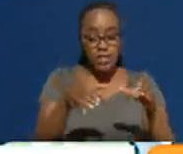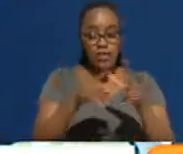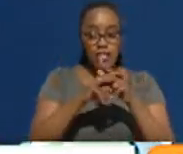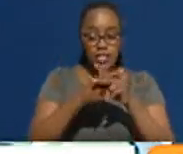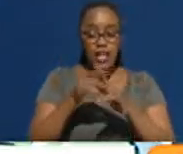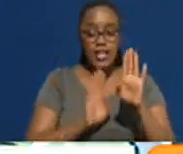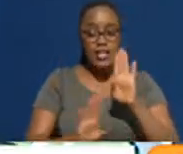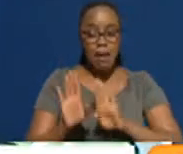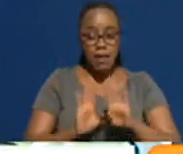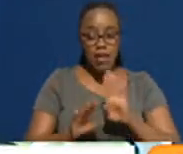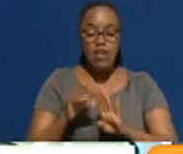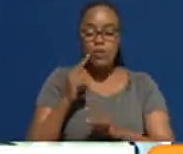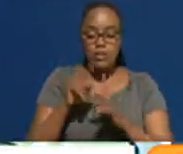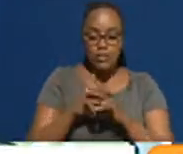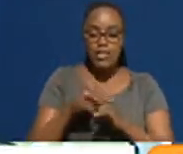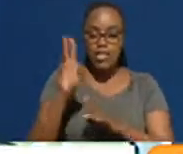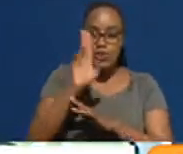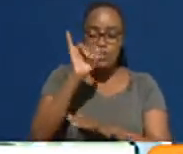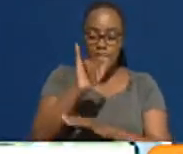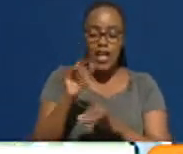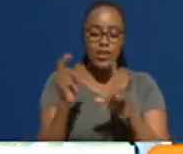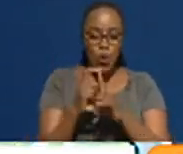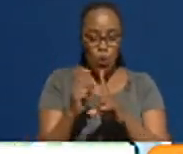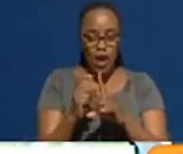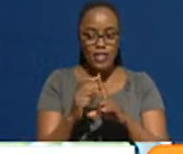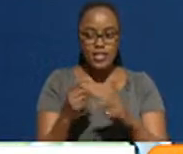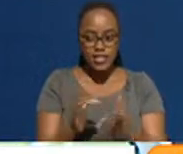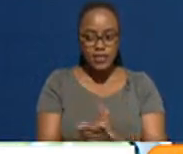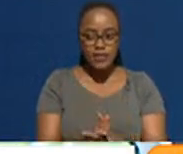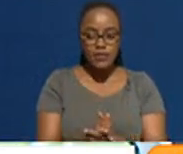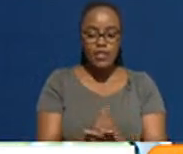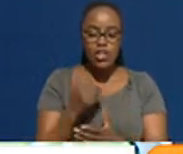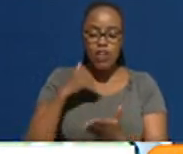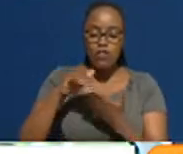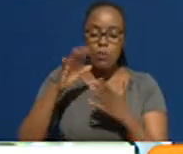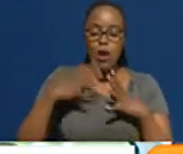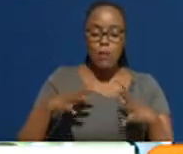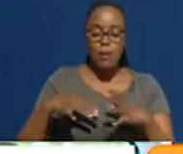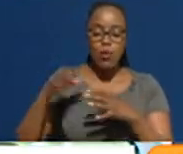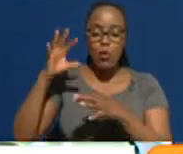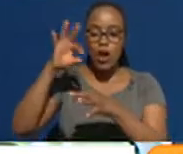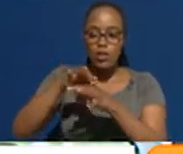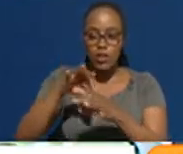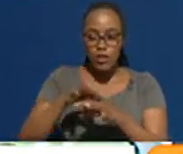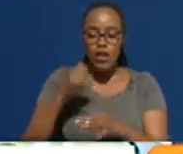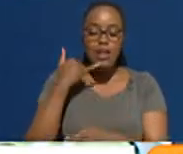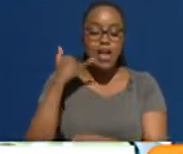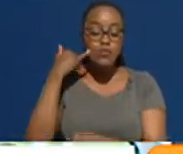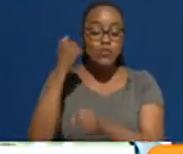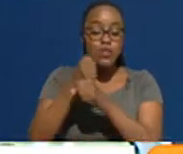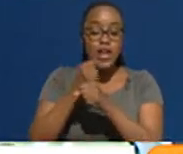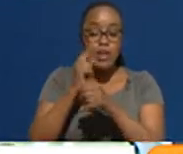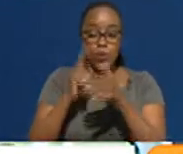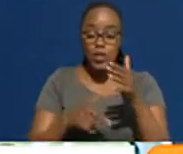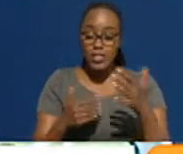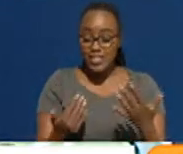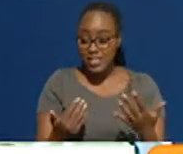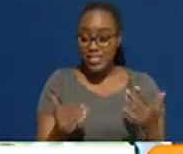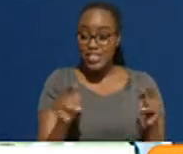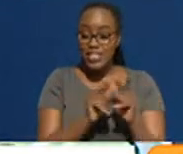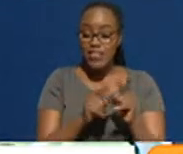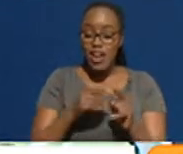started behaving, let me use that word for lack of a better word, you have more elected leaders. Look at what Nakuru has done. Irrespective of